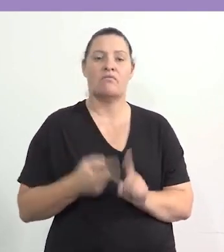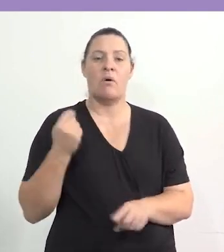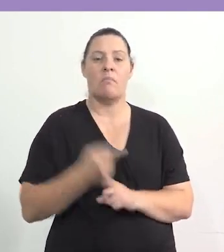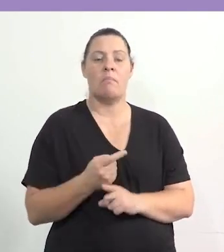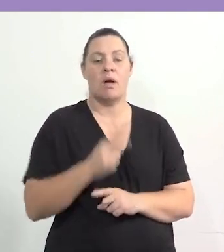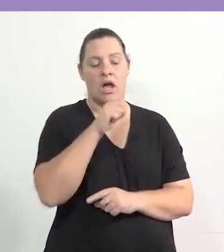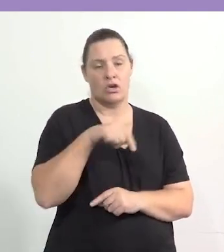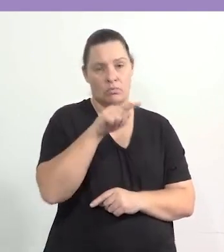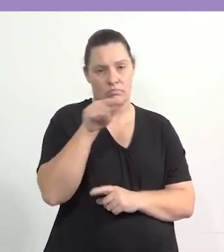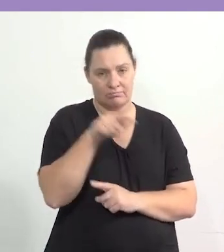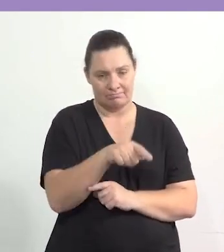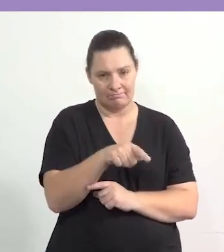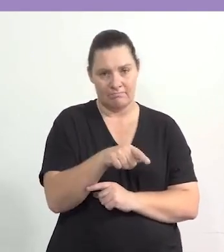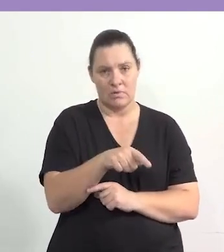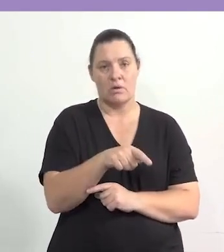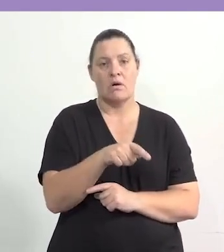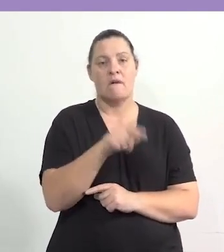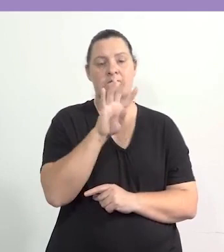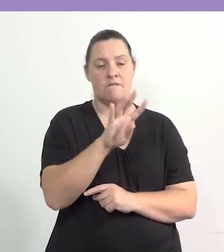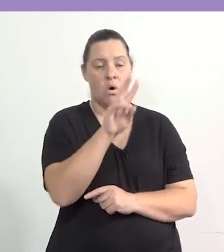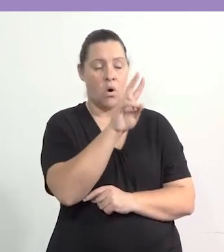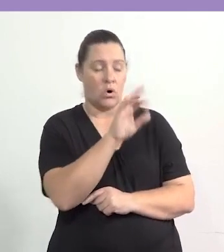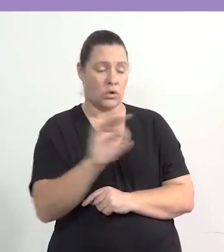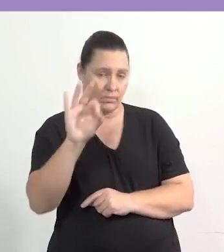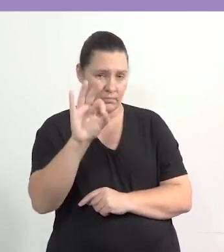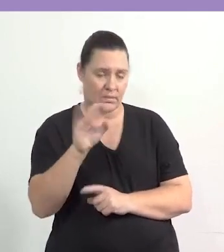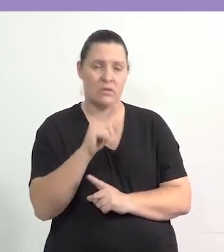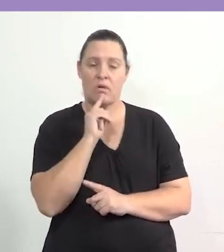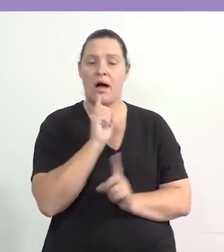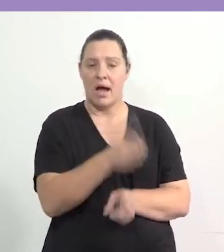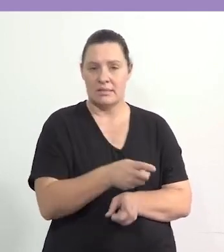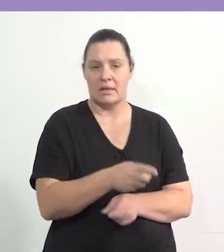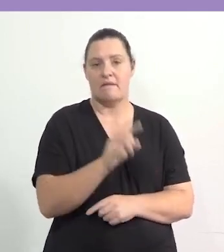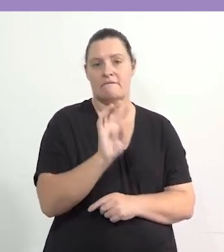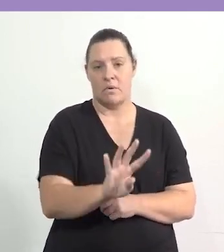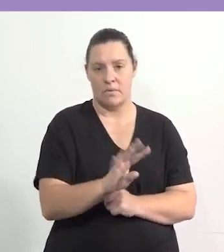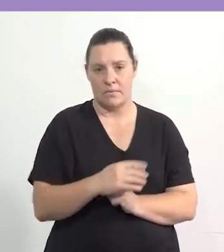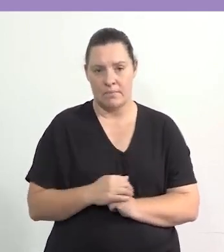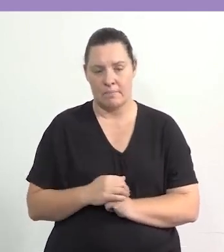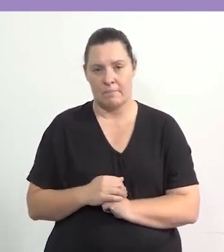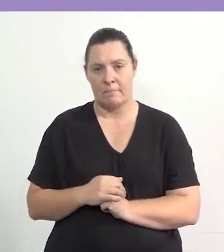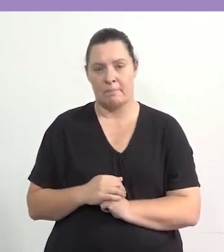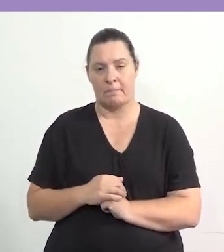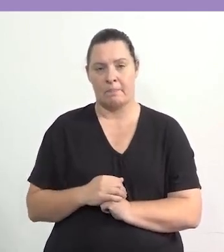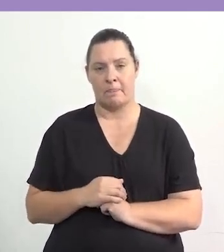it comes from the cube root of 4 cubed, and the answer there is